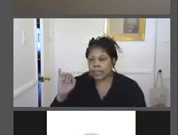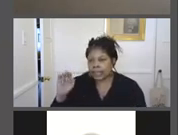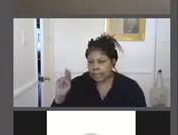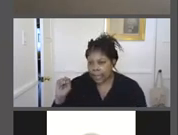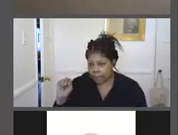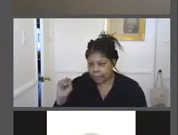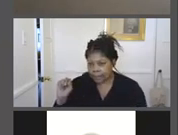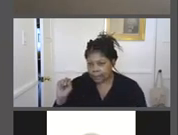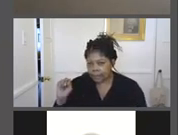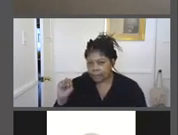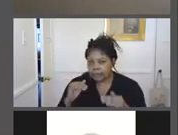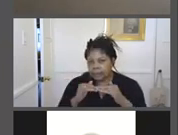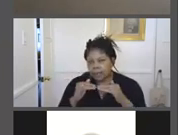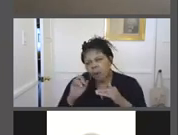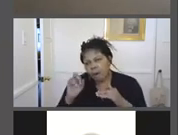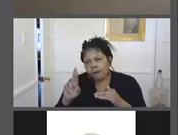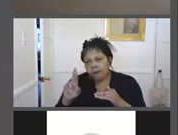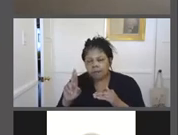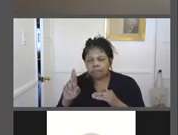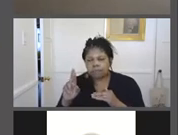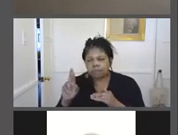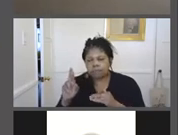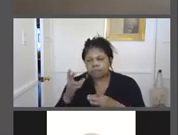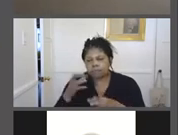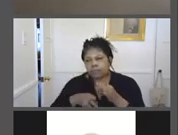I guess I could select the artwork instead.